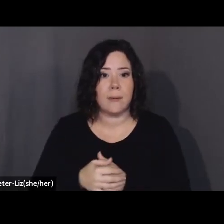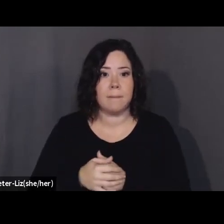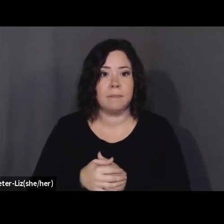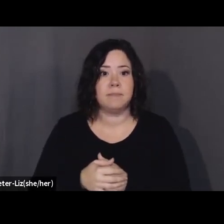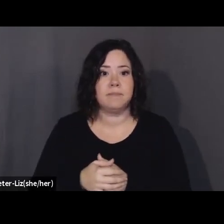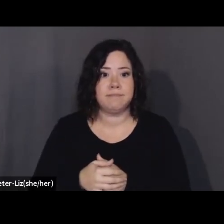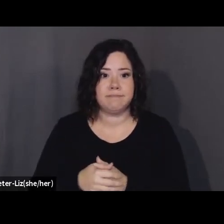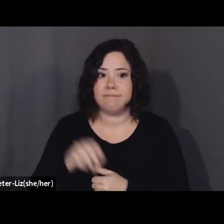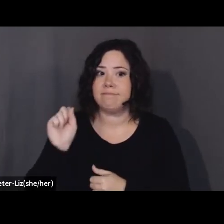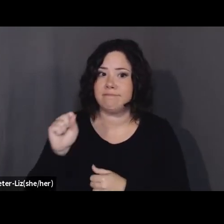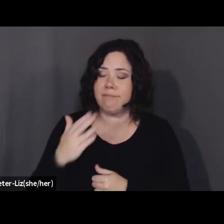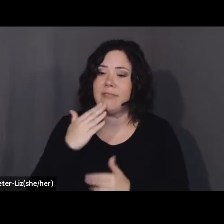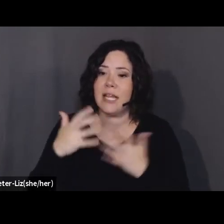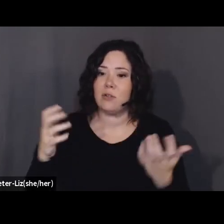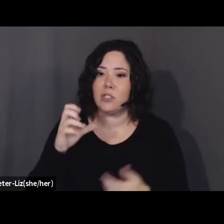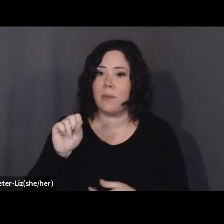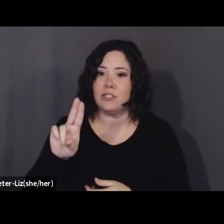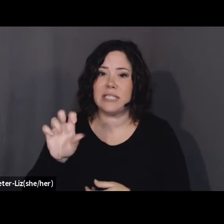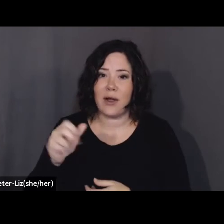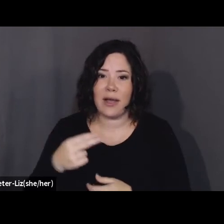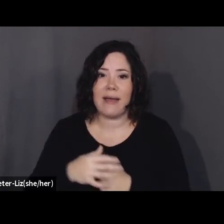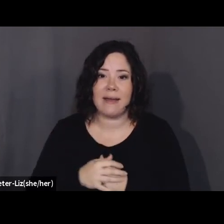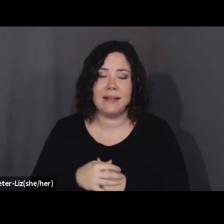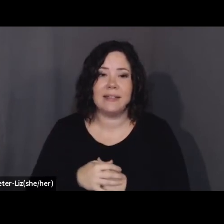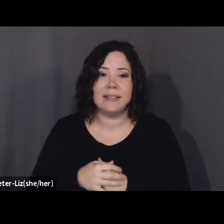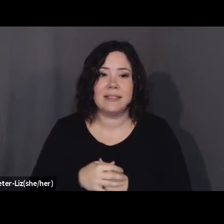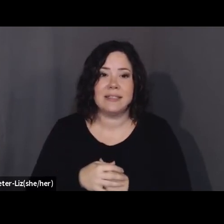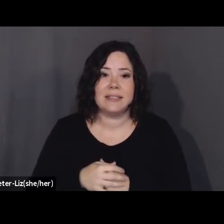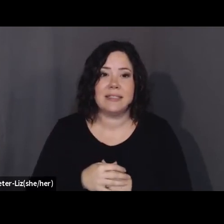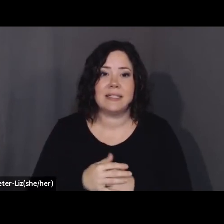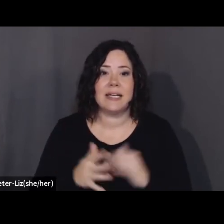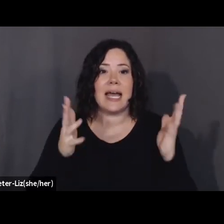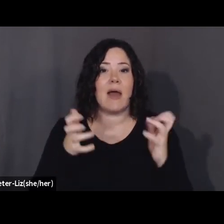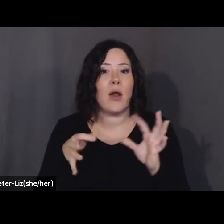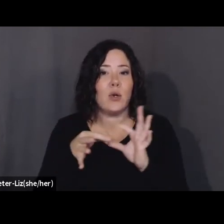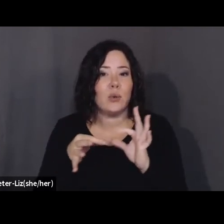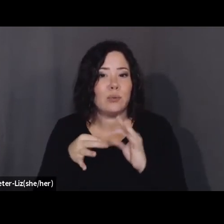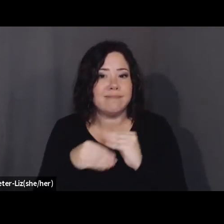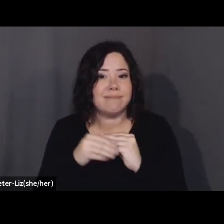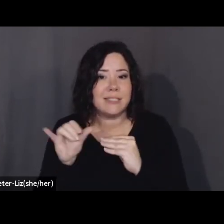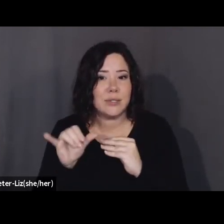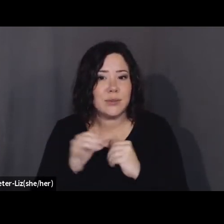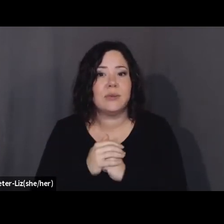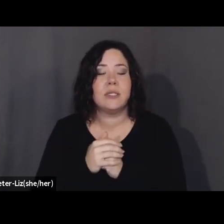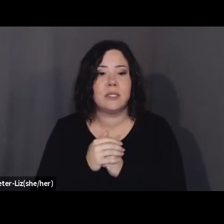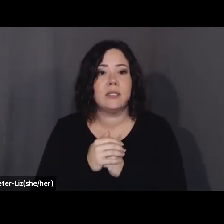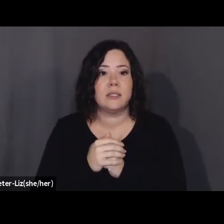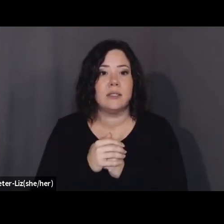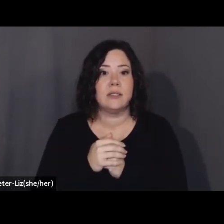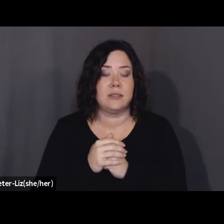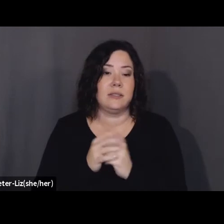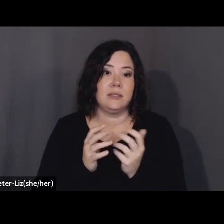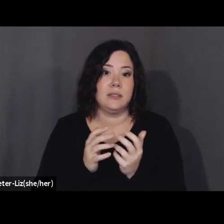Yeah, thank you so much, Sarah. And I do want to address just a little bit too about the challenges around all of